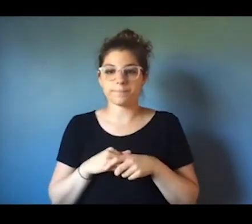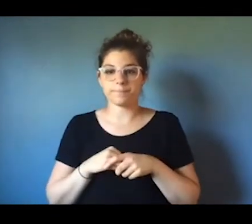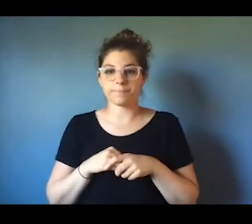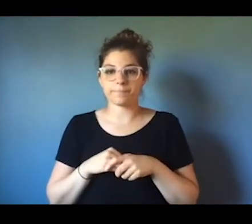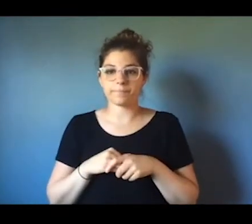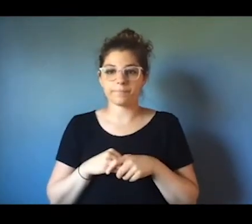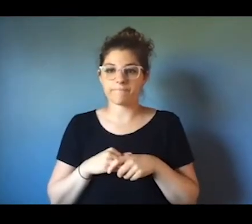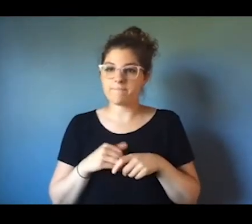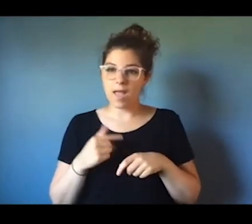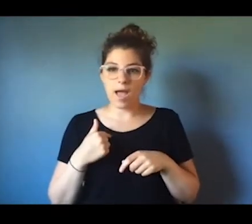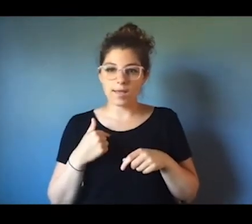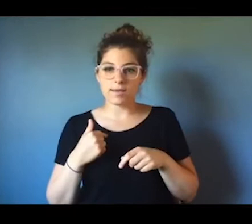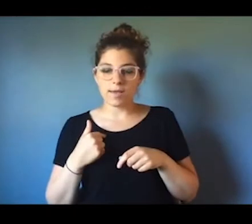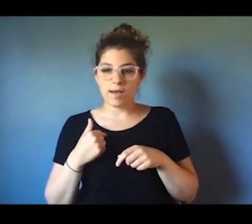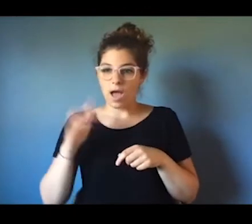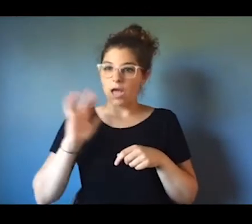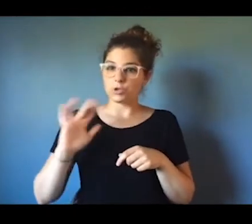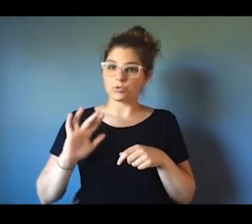And I